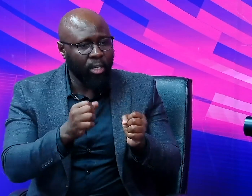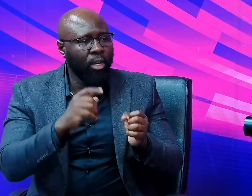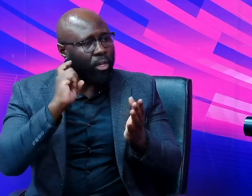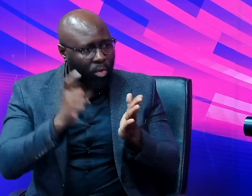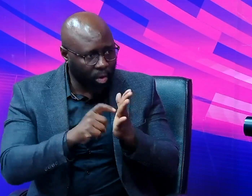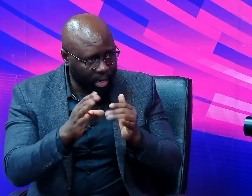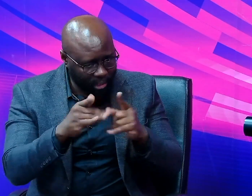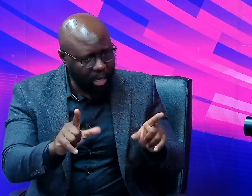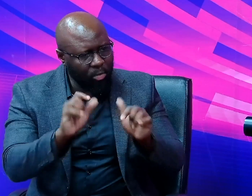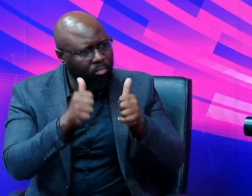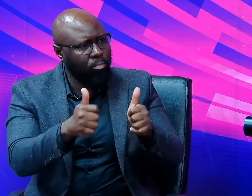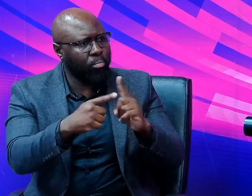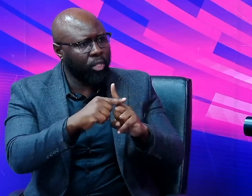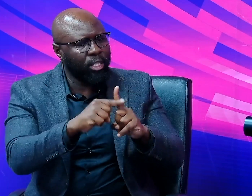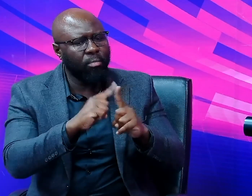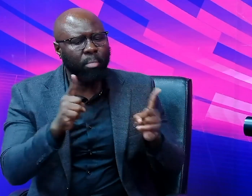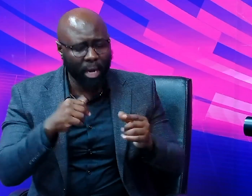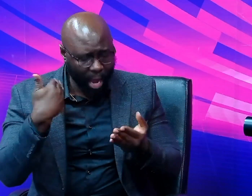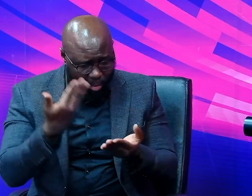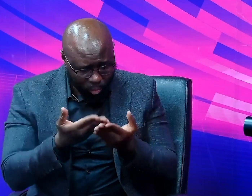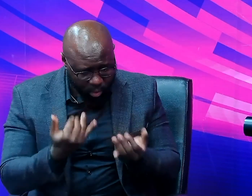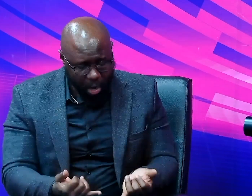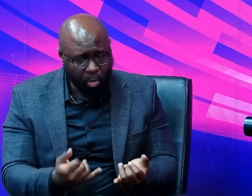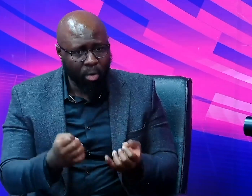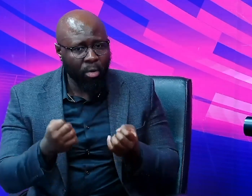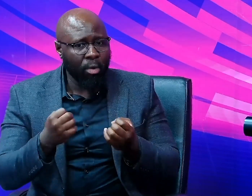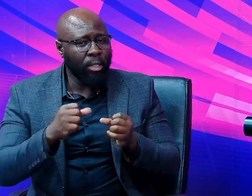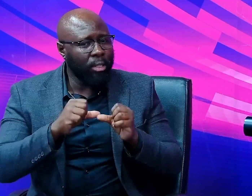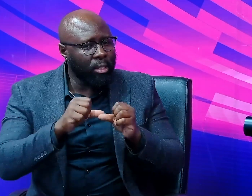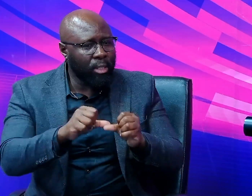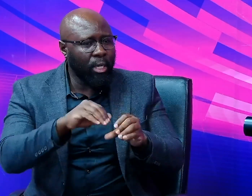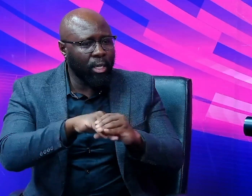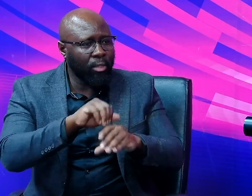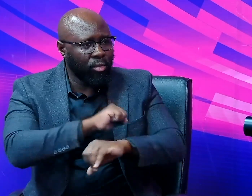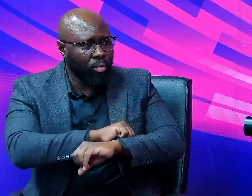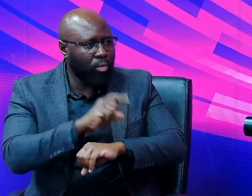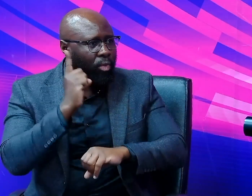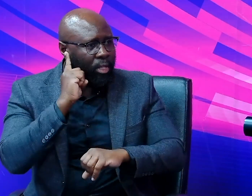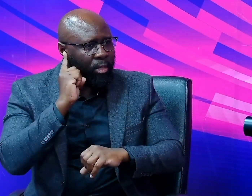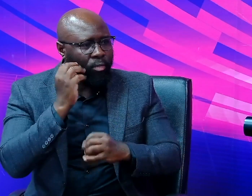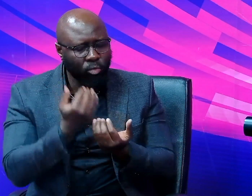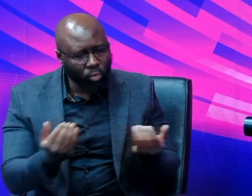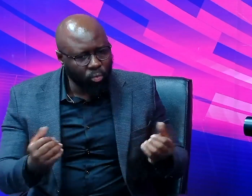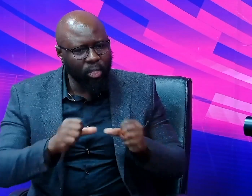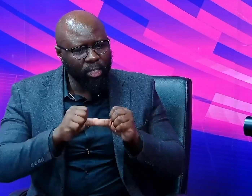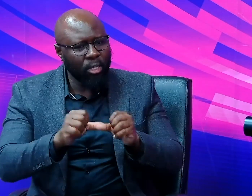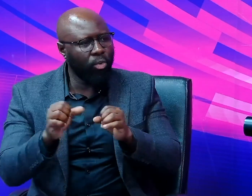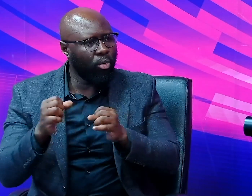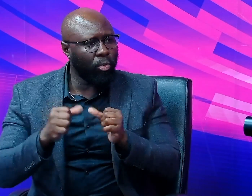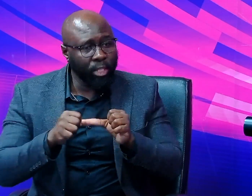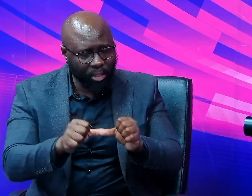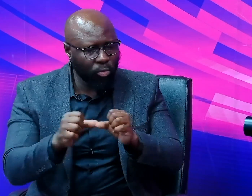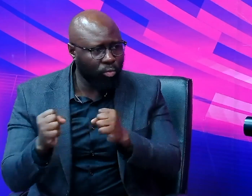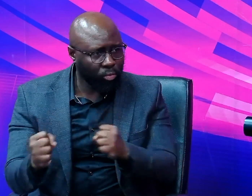The education system in Kenya, yes, recognizes sign language, it is a positive thing, but up to now, there